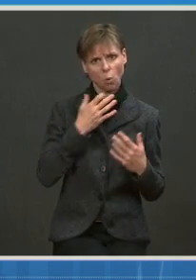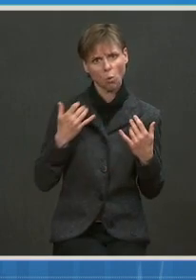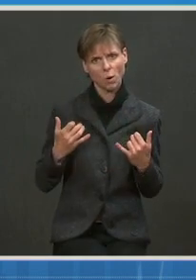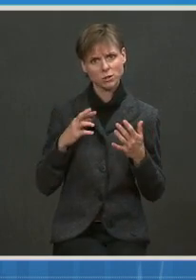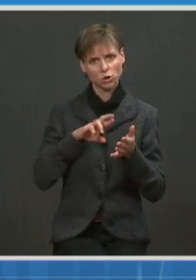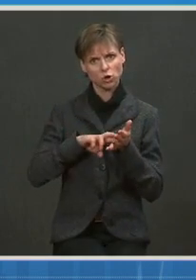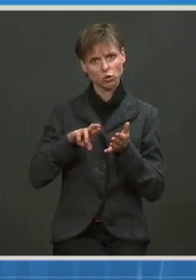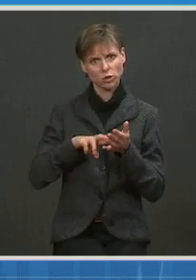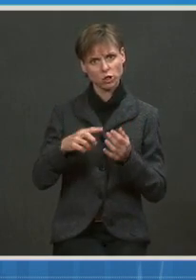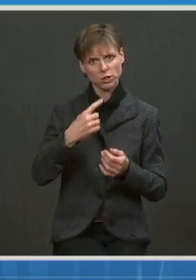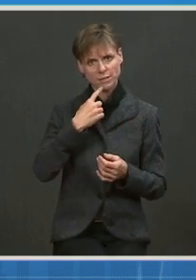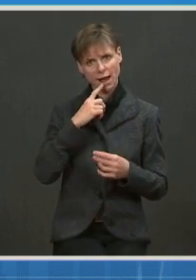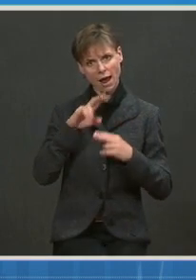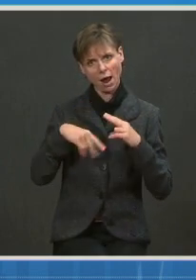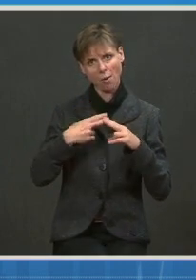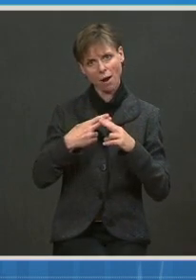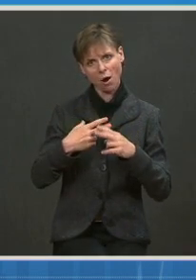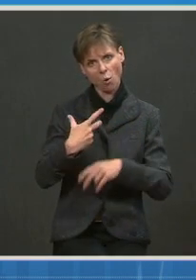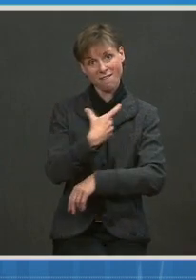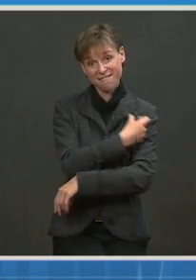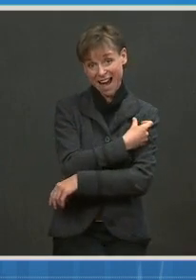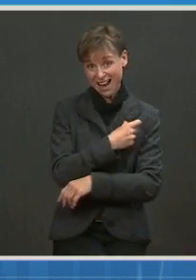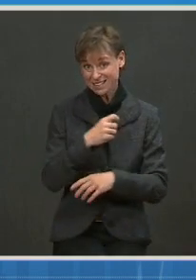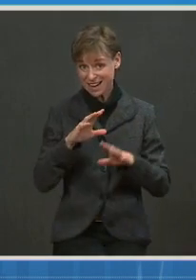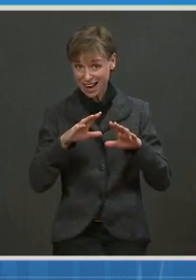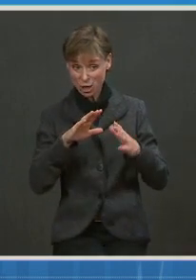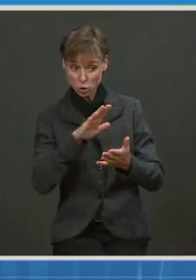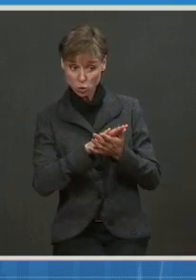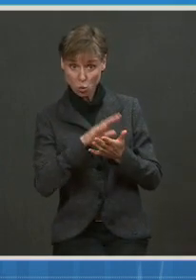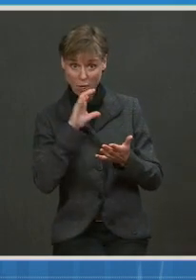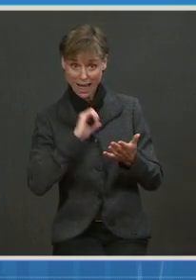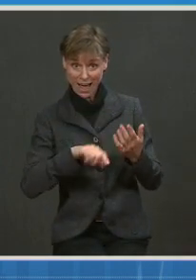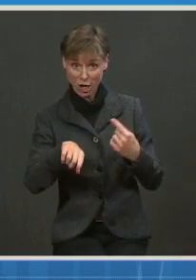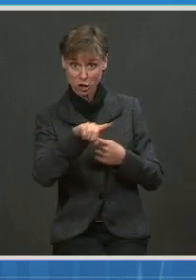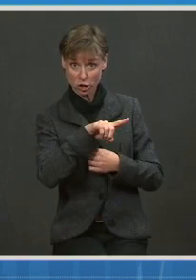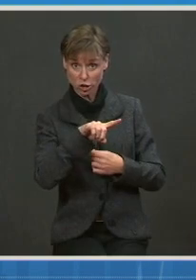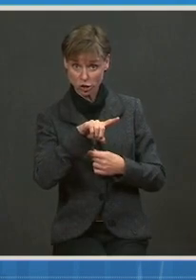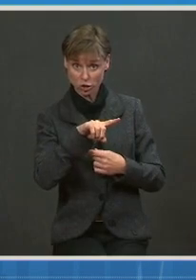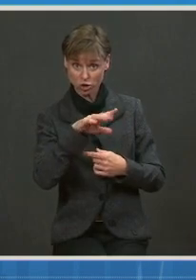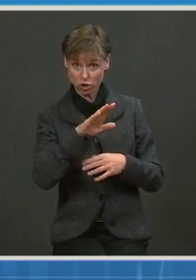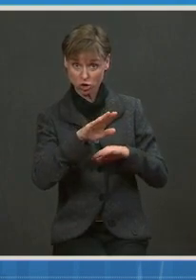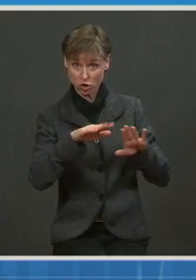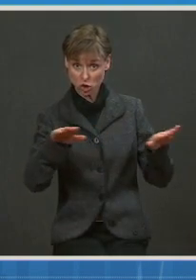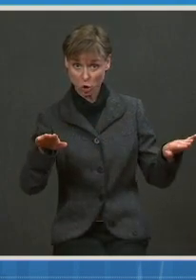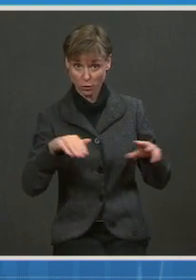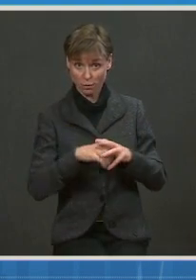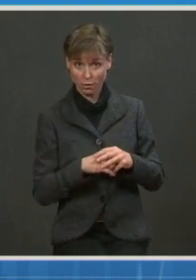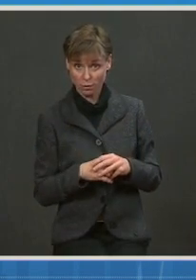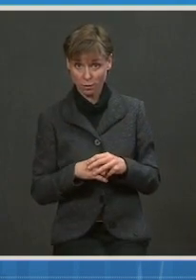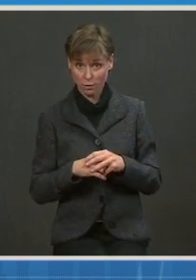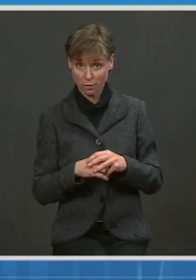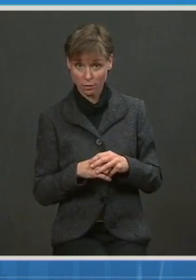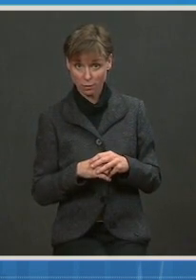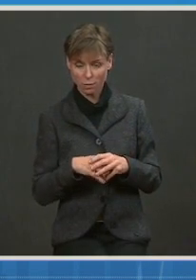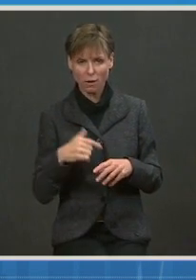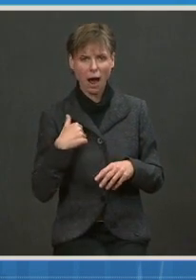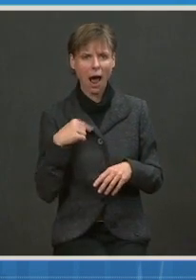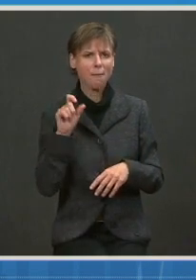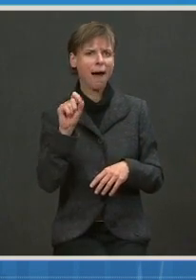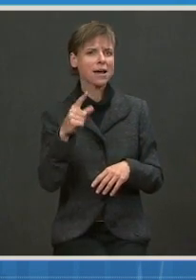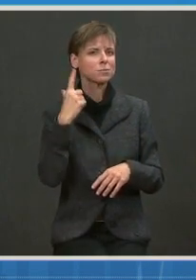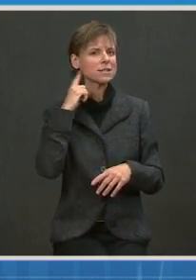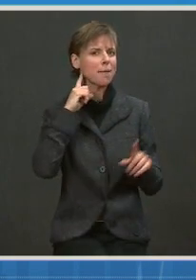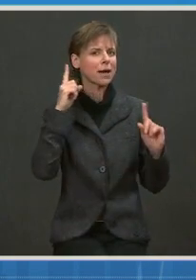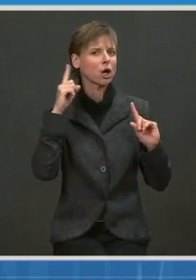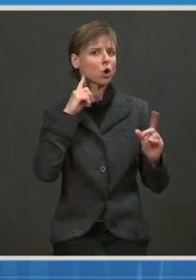relates to vaccinating school-age children? And I ask that because I'm hearing from doctors that there